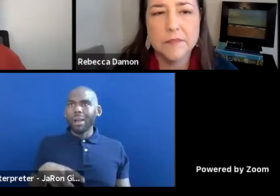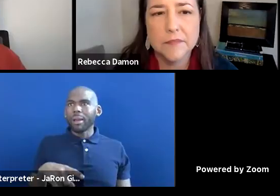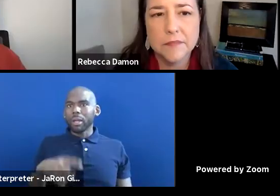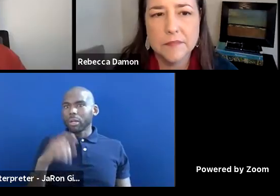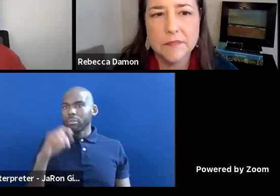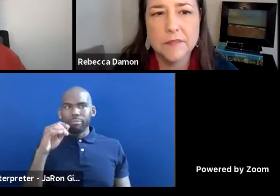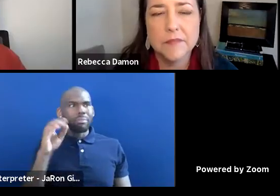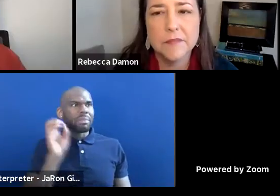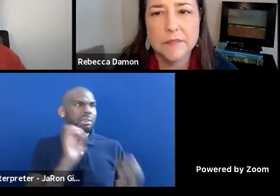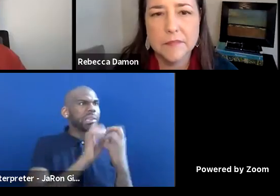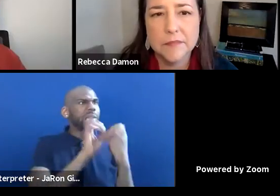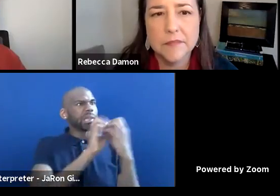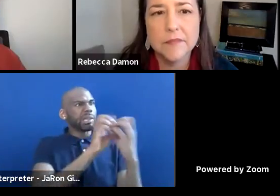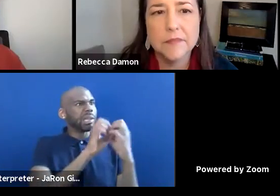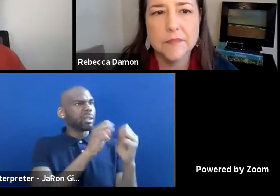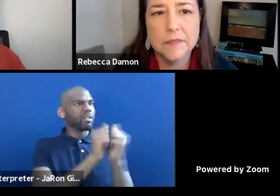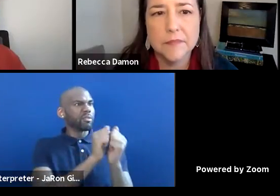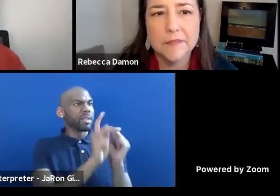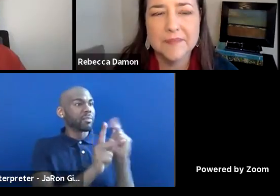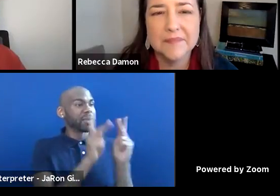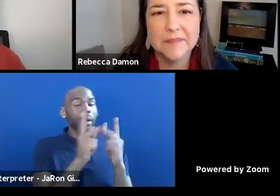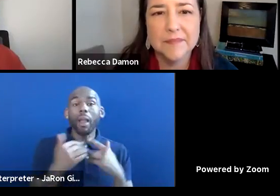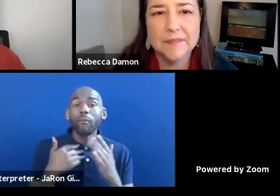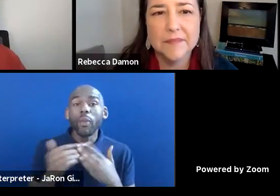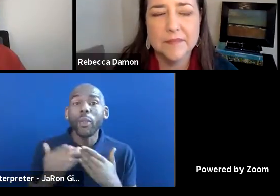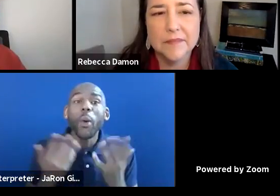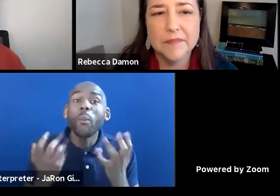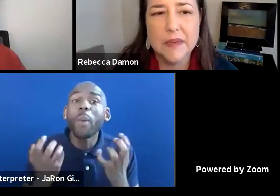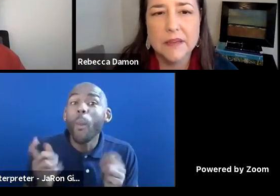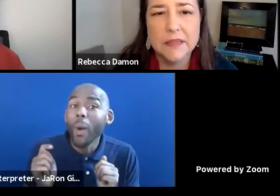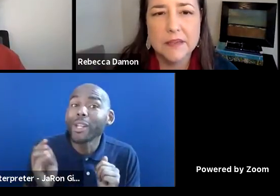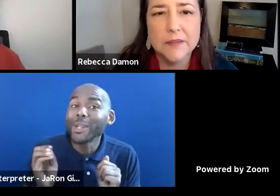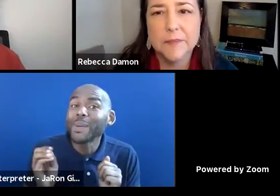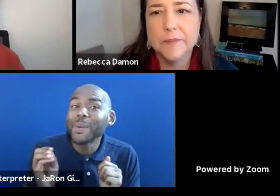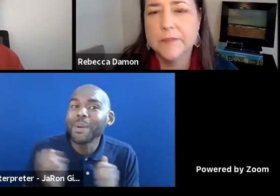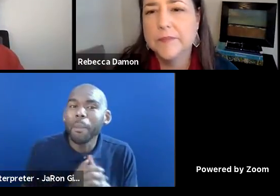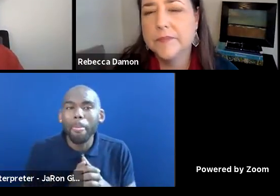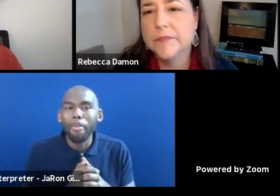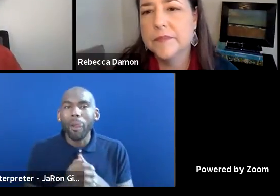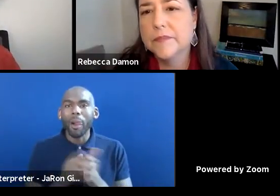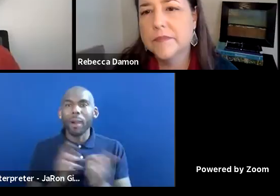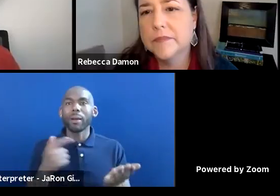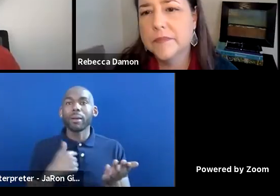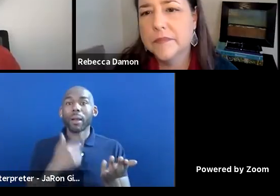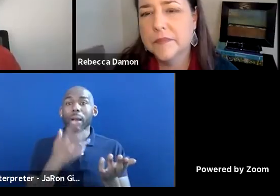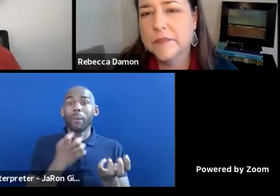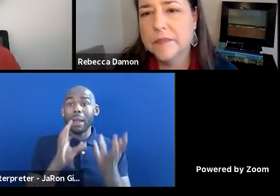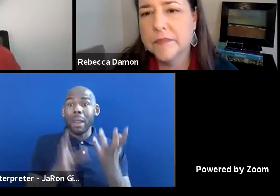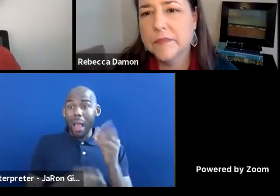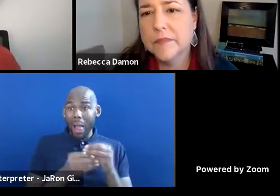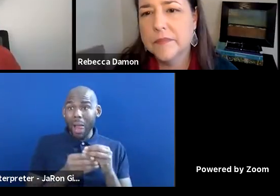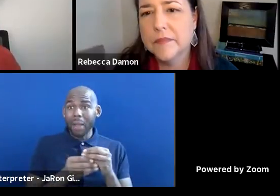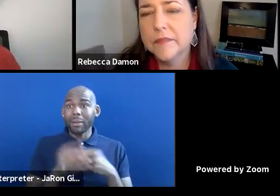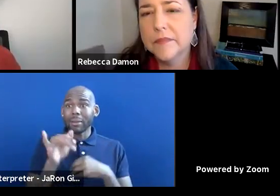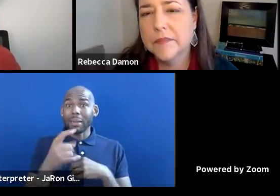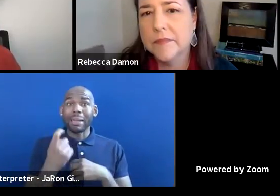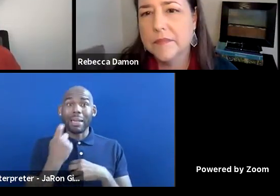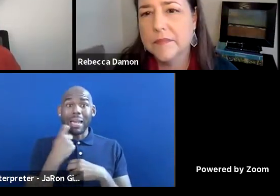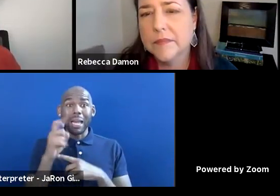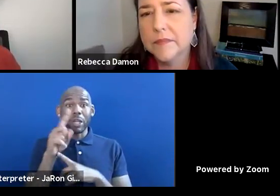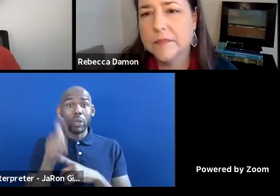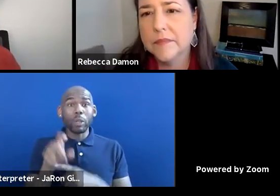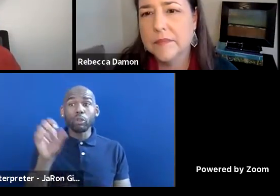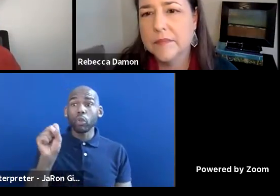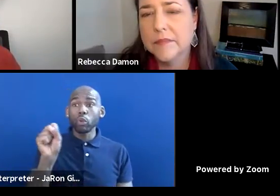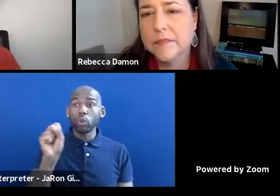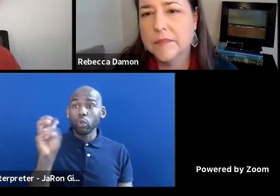people, even though we may want to sometimes. I would also like to add and connect that back to the last question. I feel like social